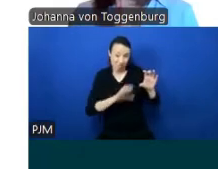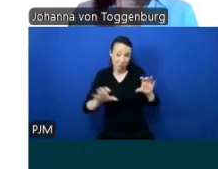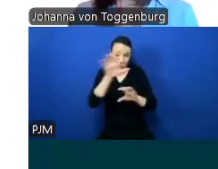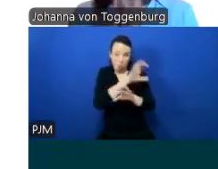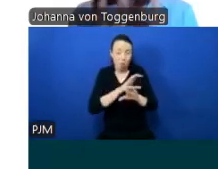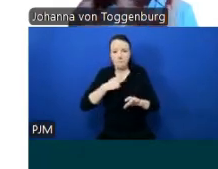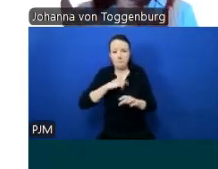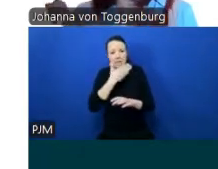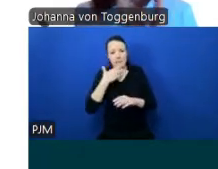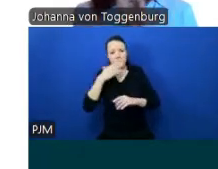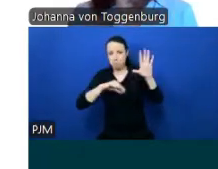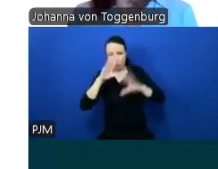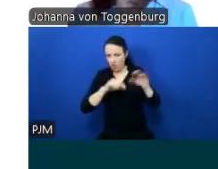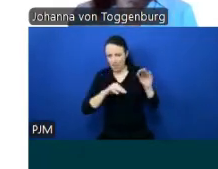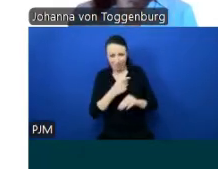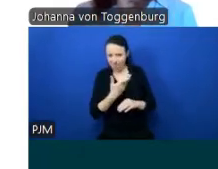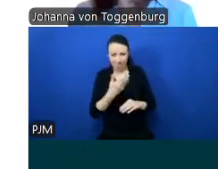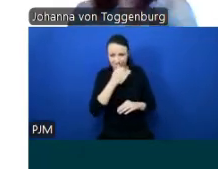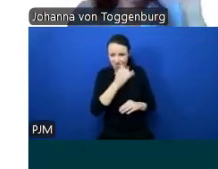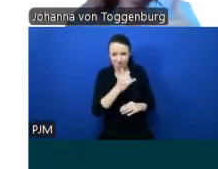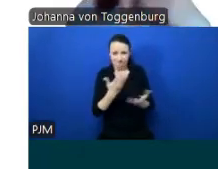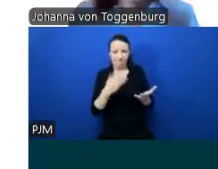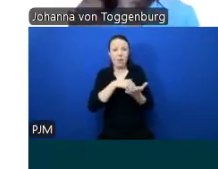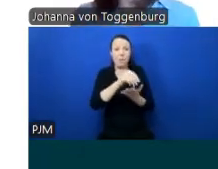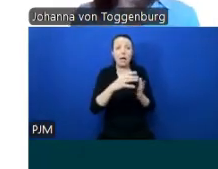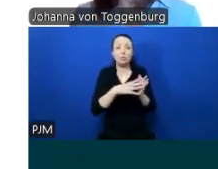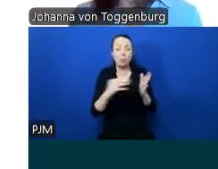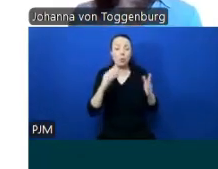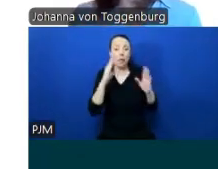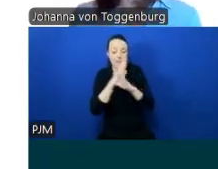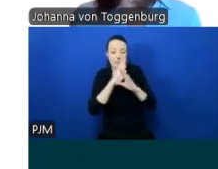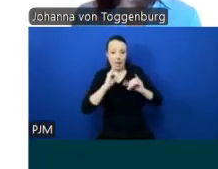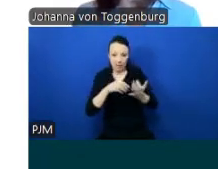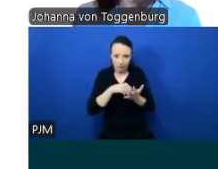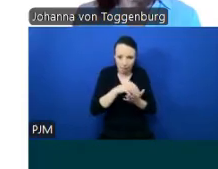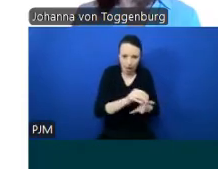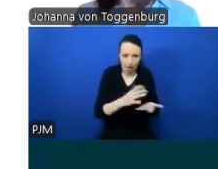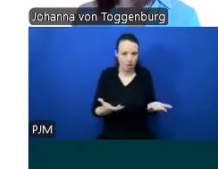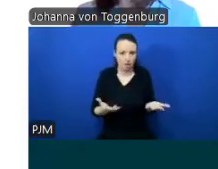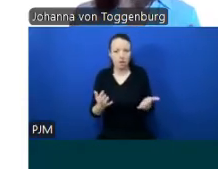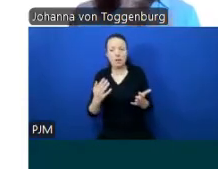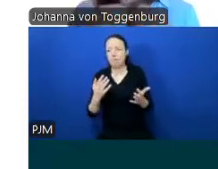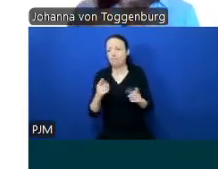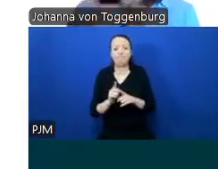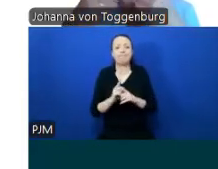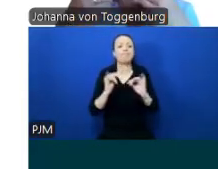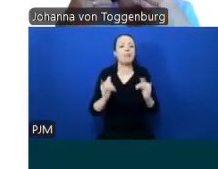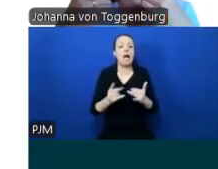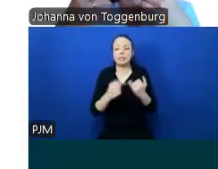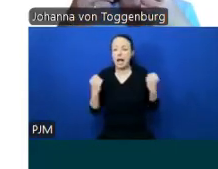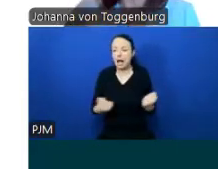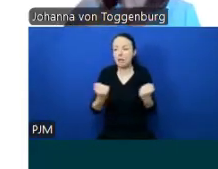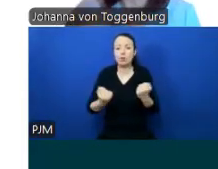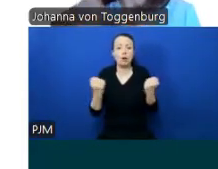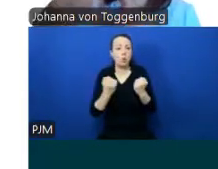of our community and to engage in such a complex big process, nor do we have